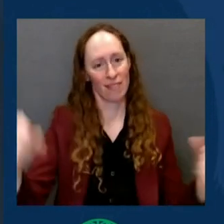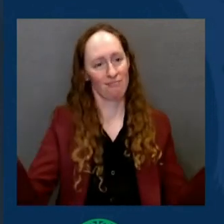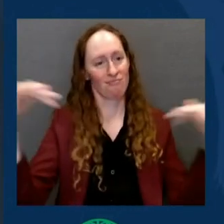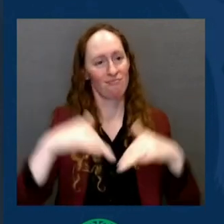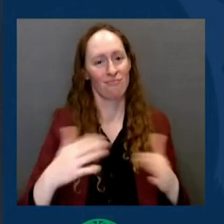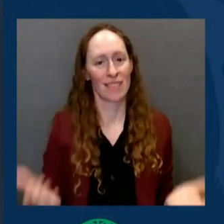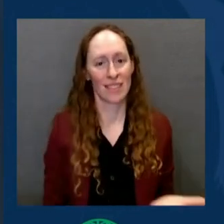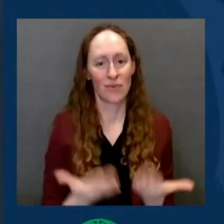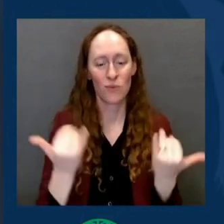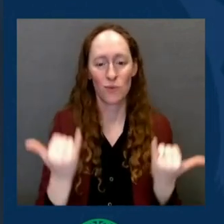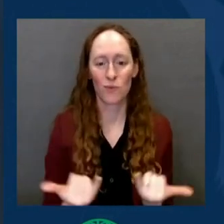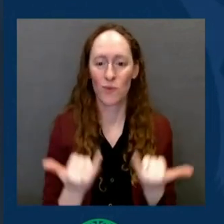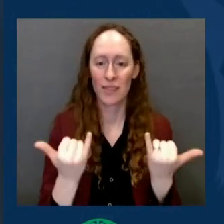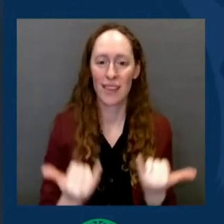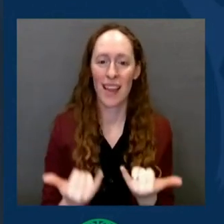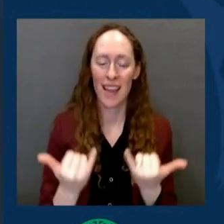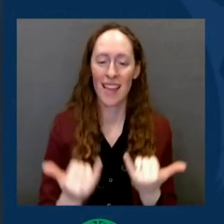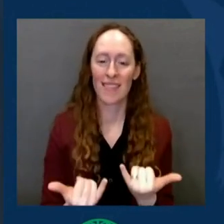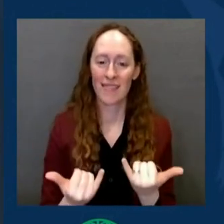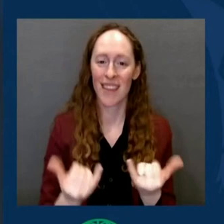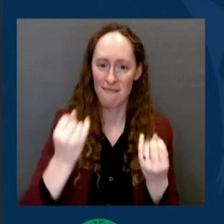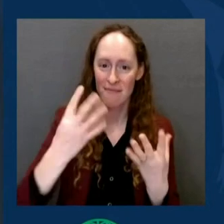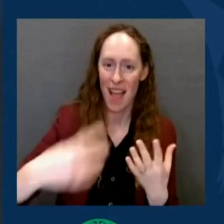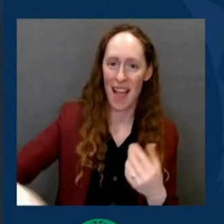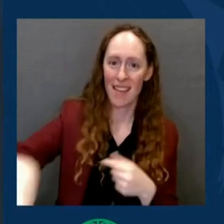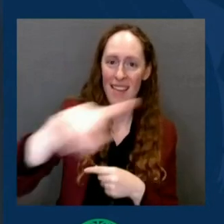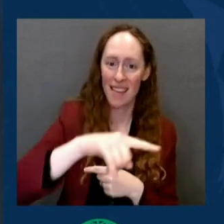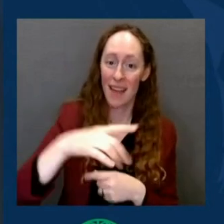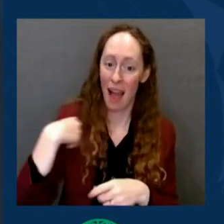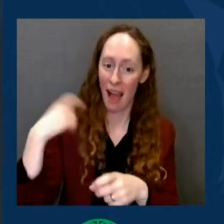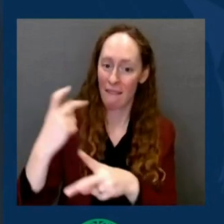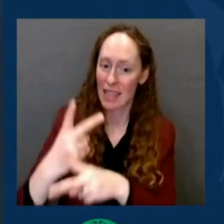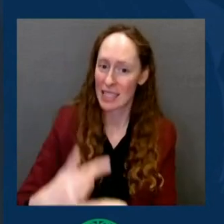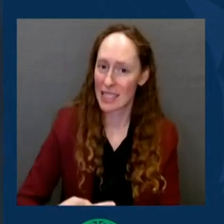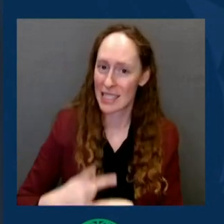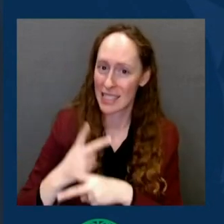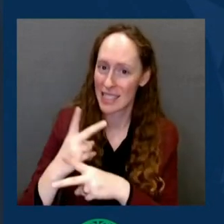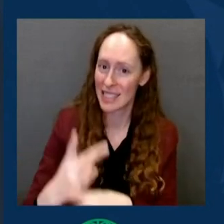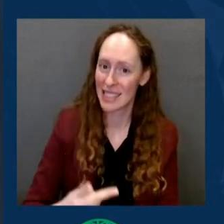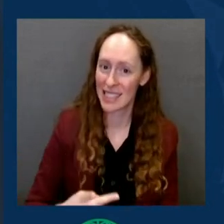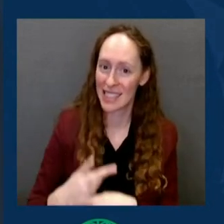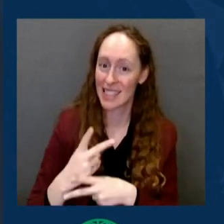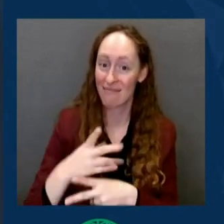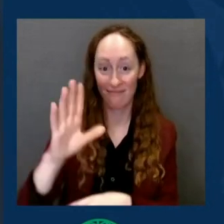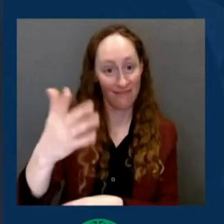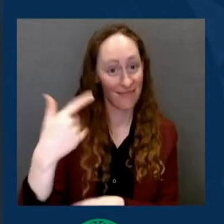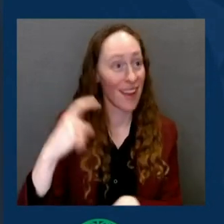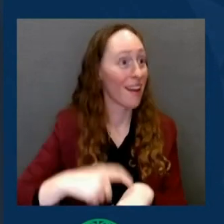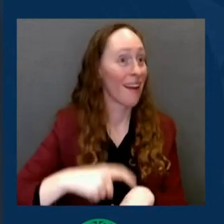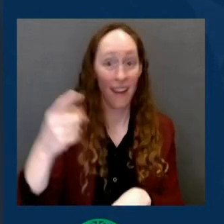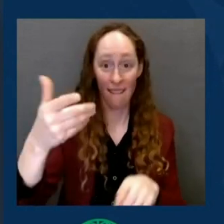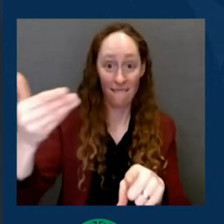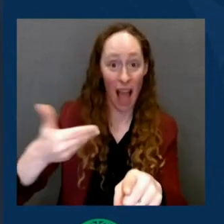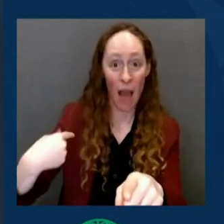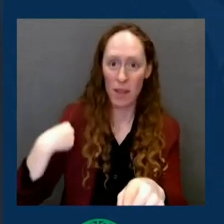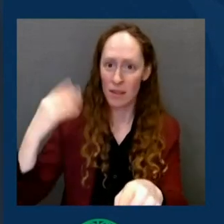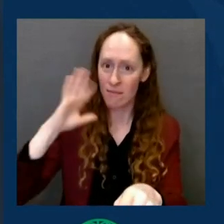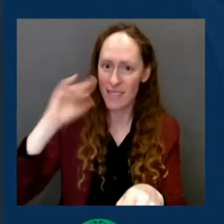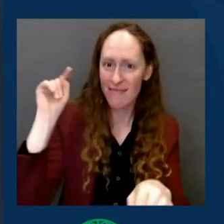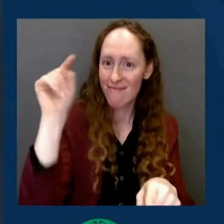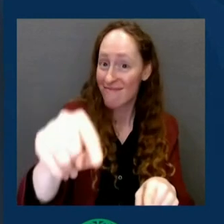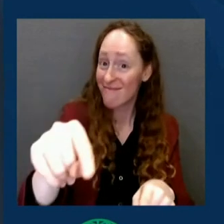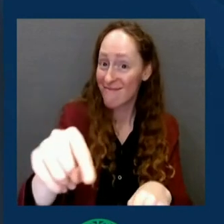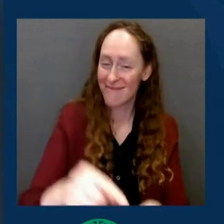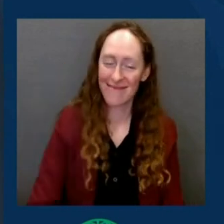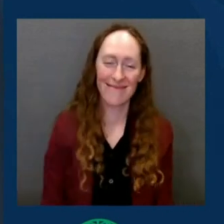said, be careful what you wish for, because I may show up. The poor relatives always show up. The wealthy ones never show